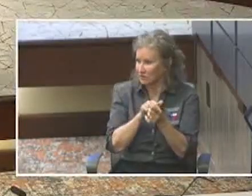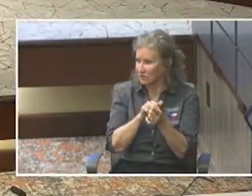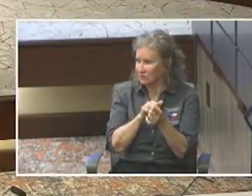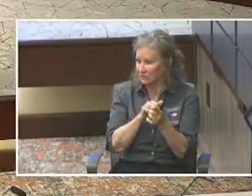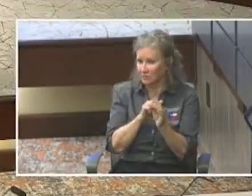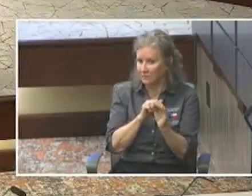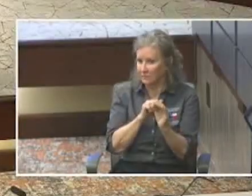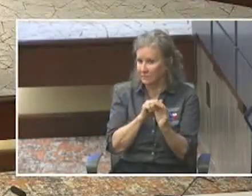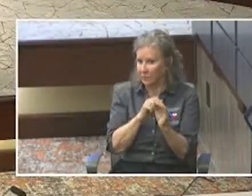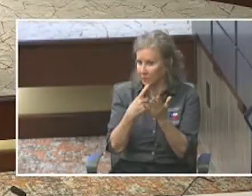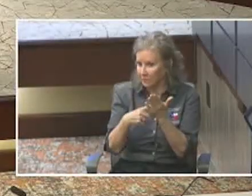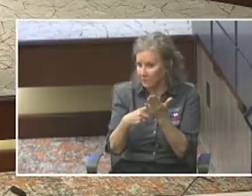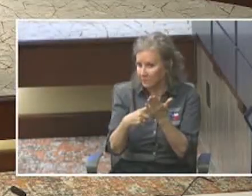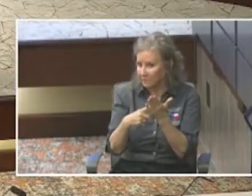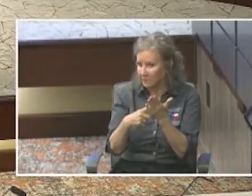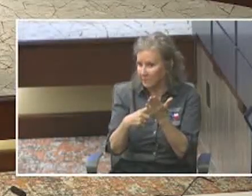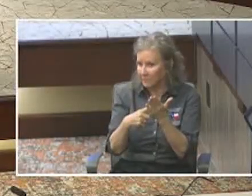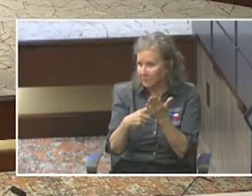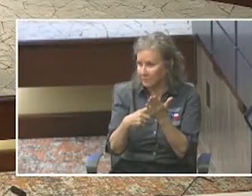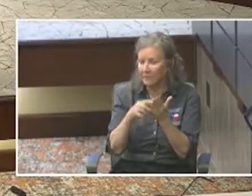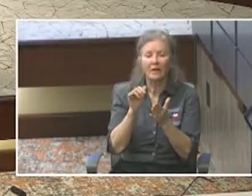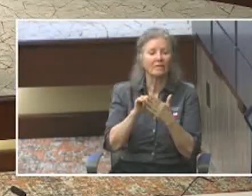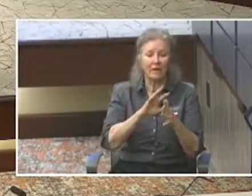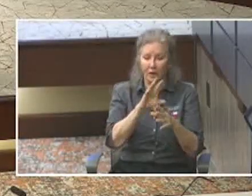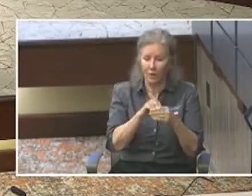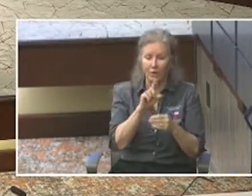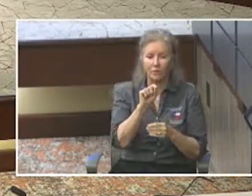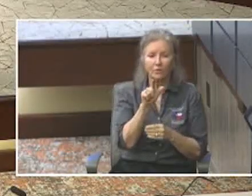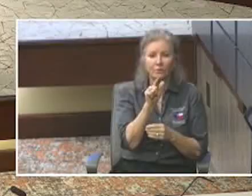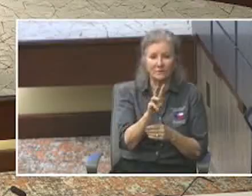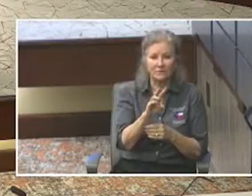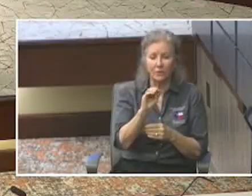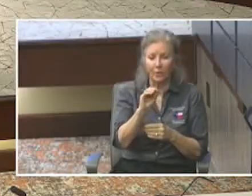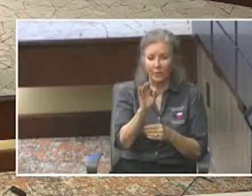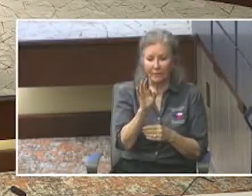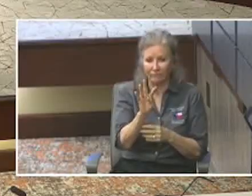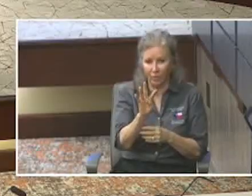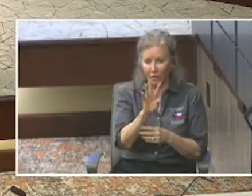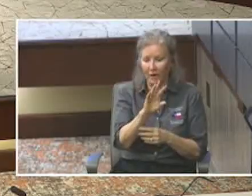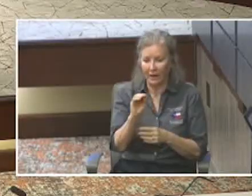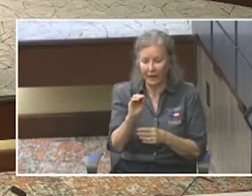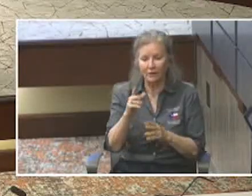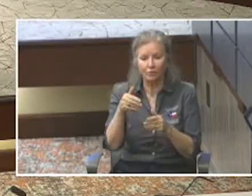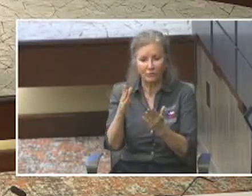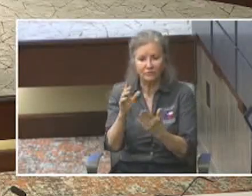Okay, then the consent agenda includes 2026-094 and then Resolutions